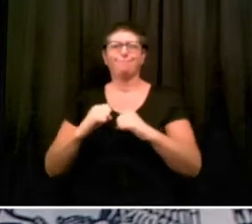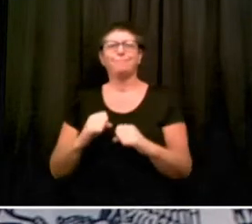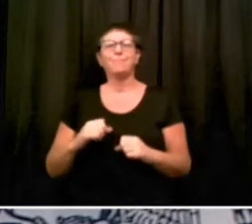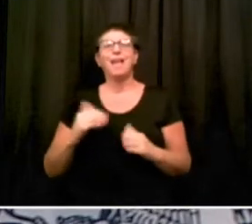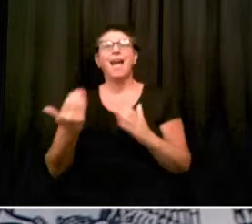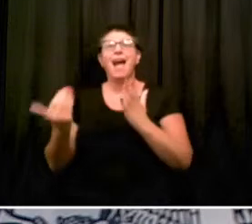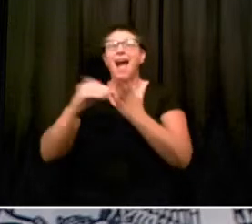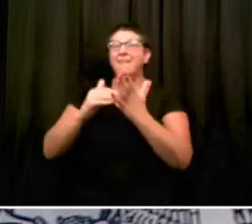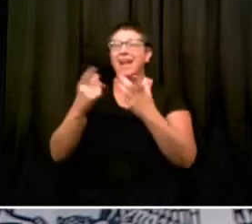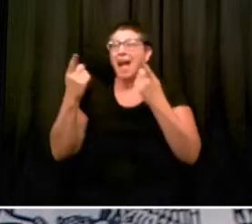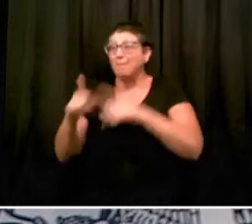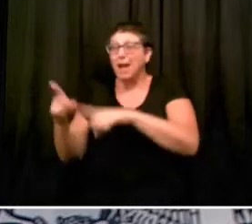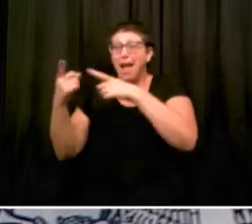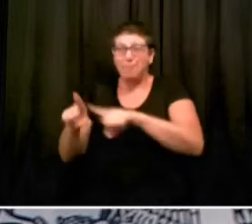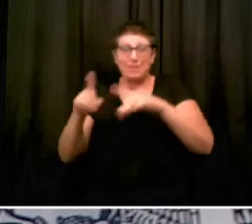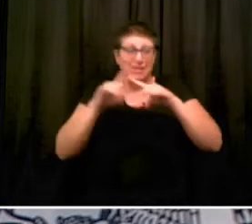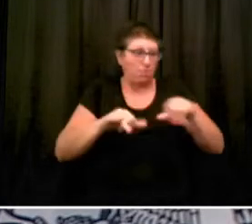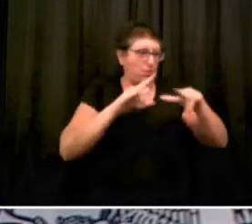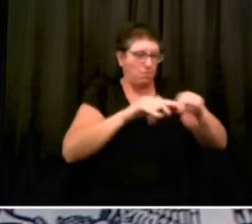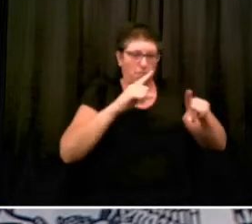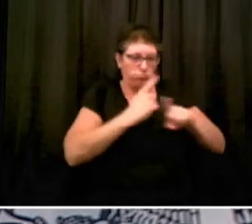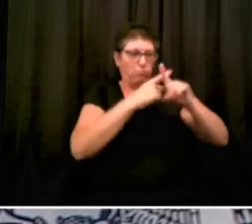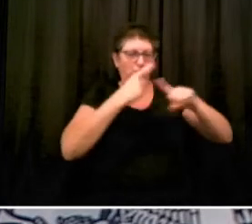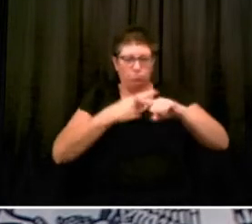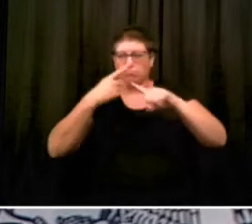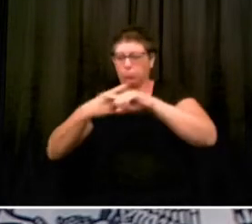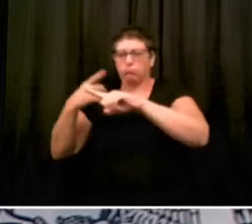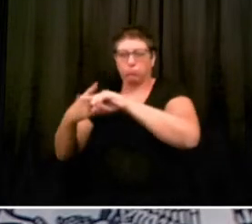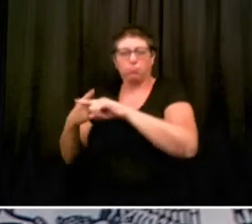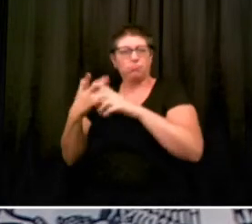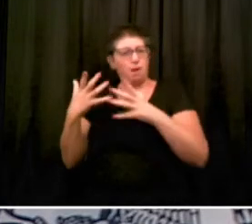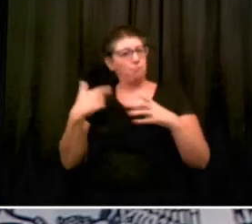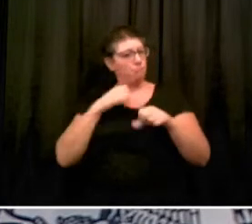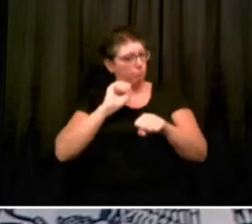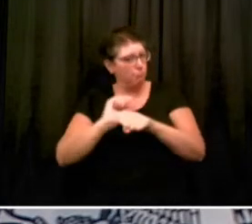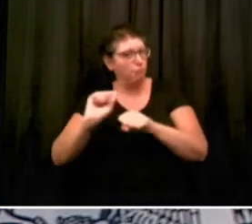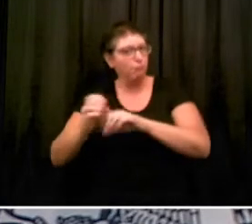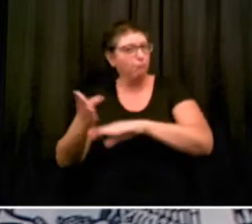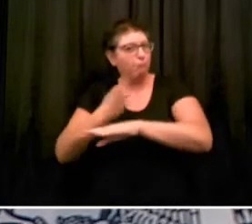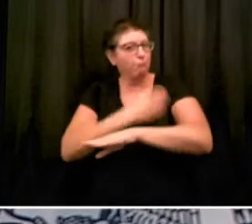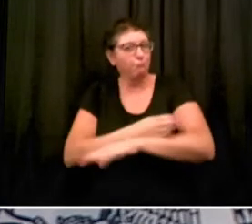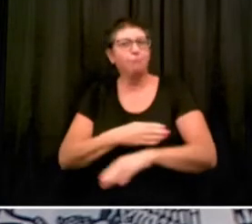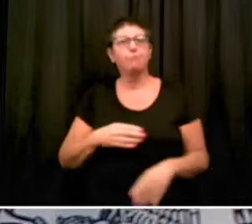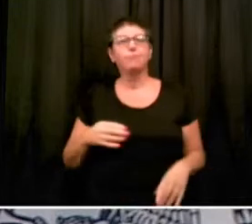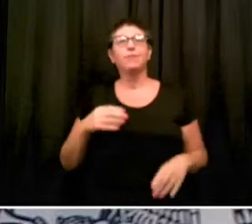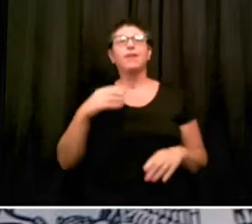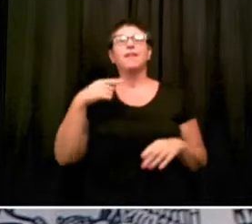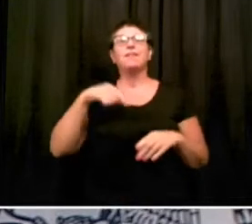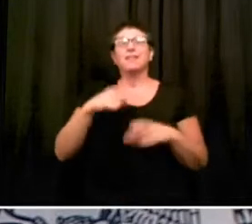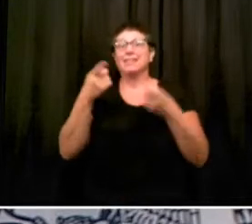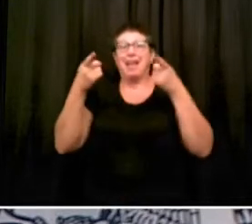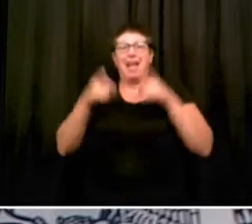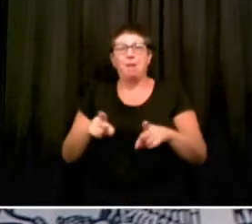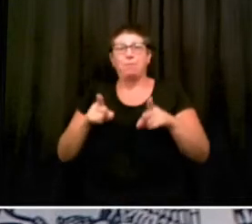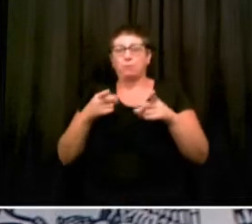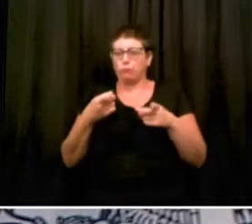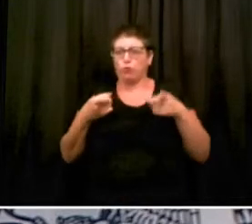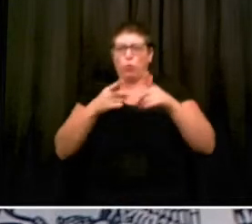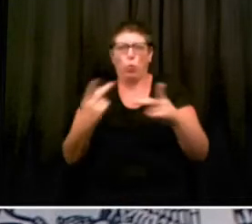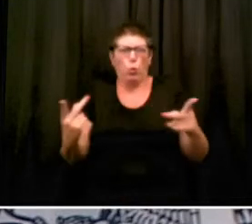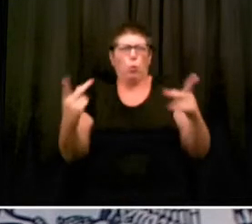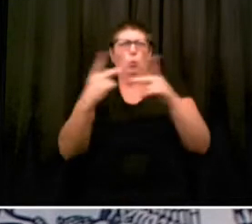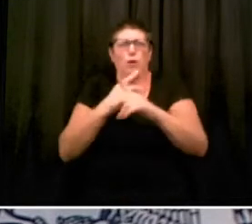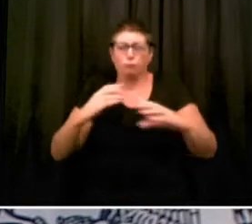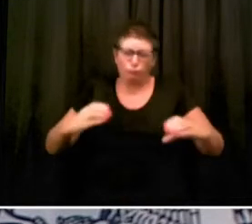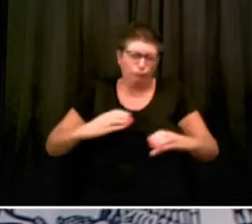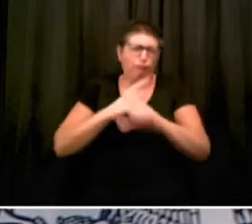trying to address in the context of the greatest crisis this city's ever faced. And yet, here's the good news. The good news is